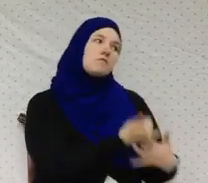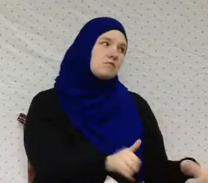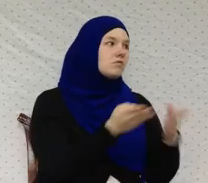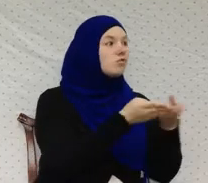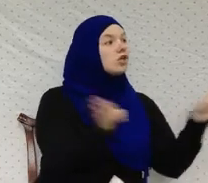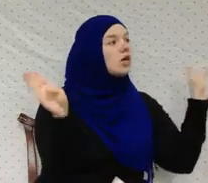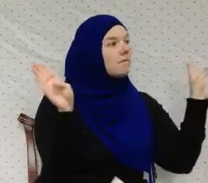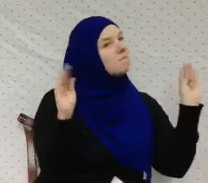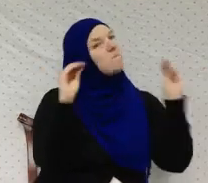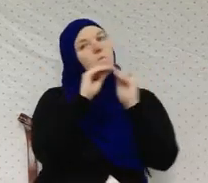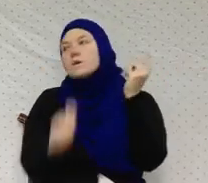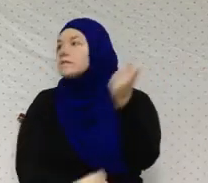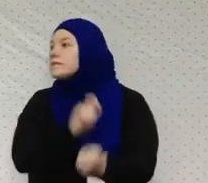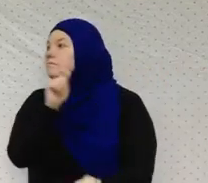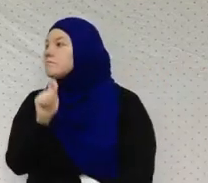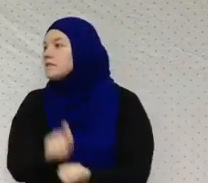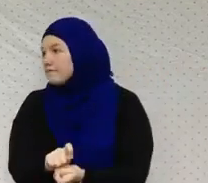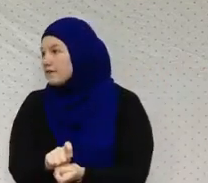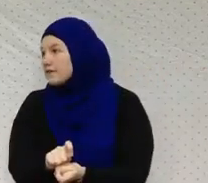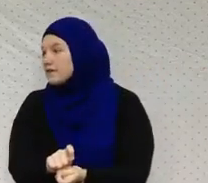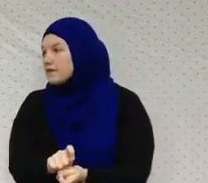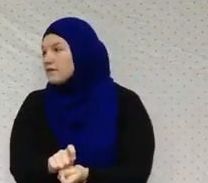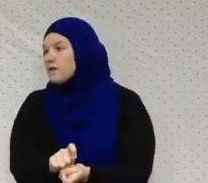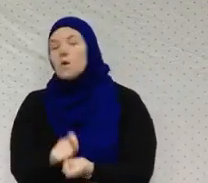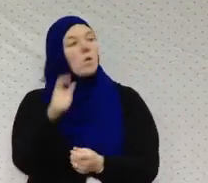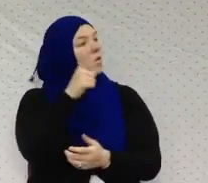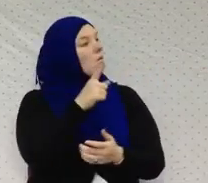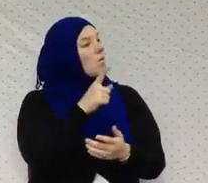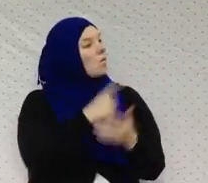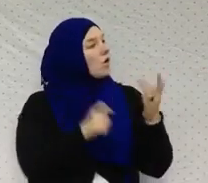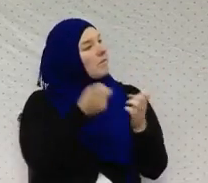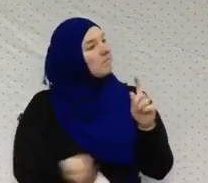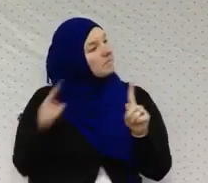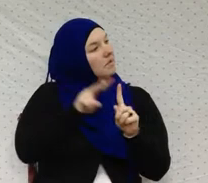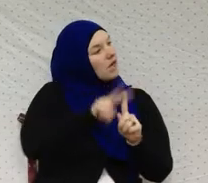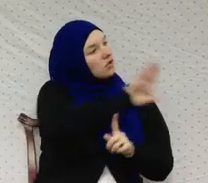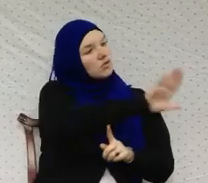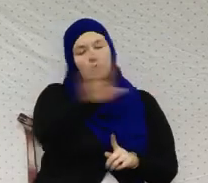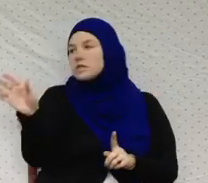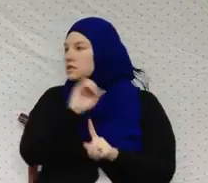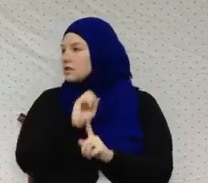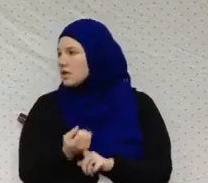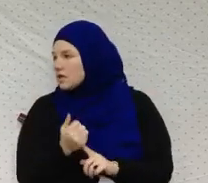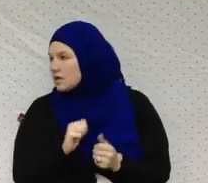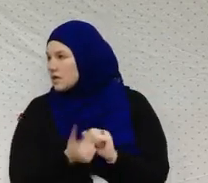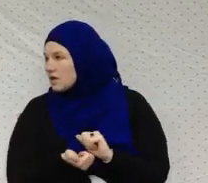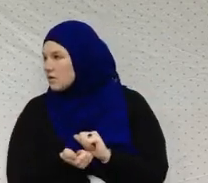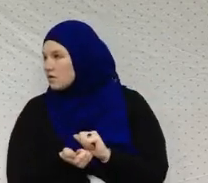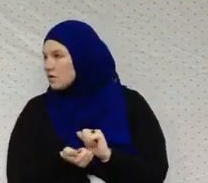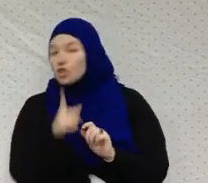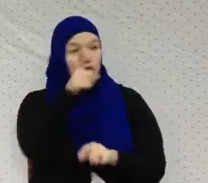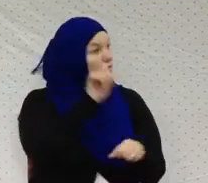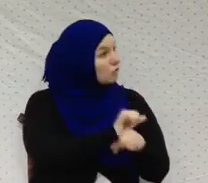still too general. What is specific is to remember what is relevant to your